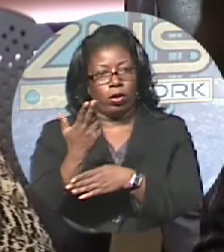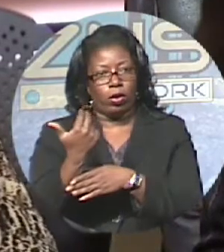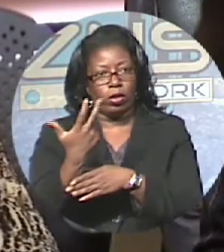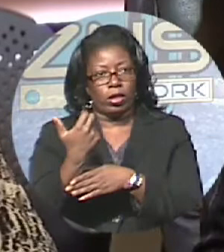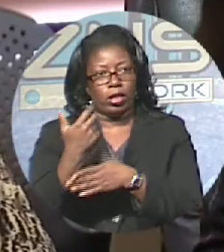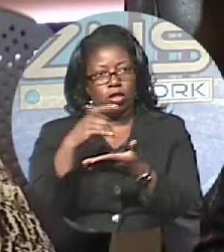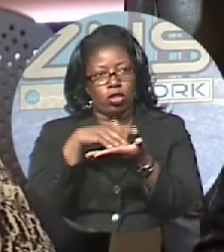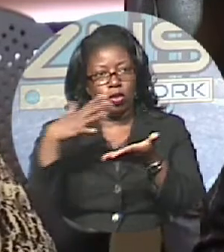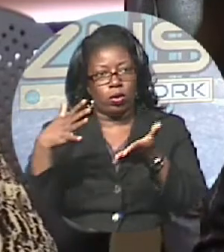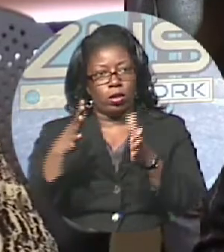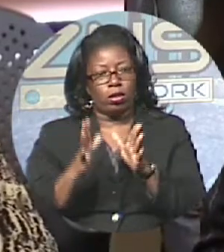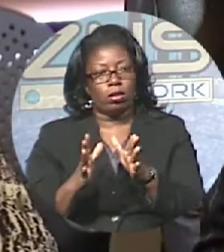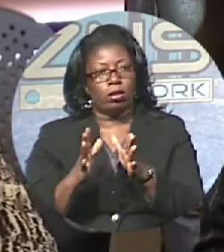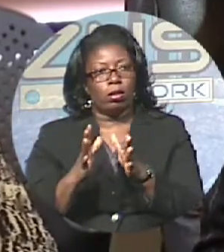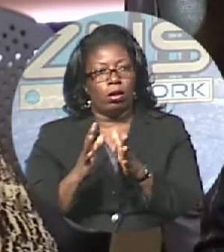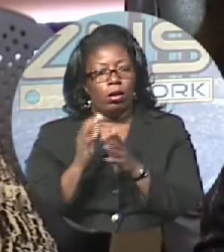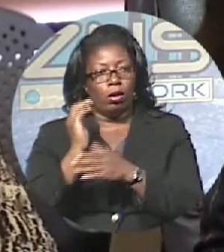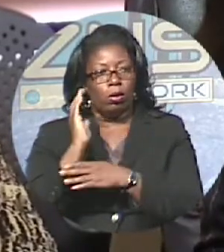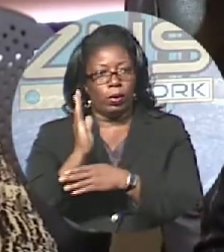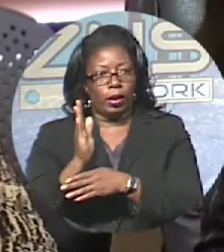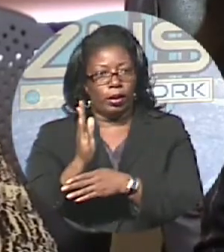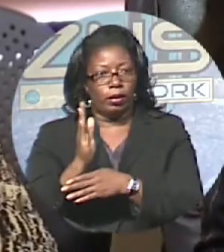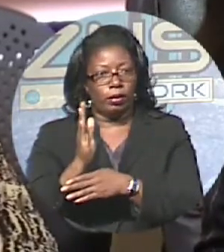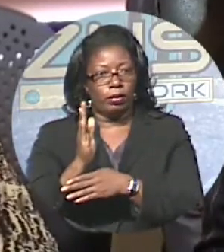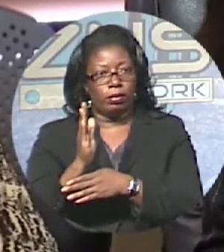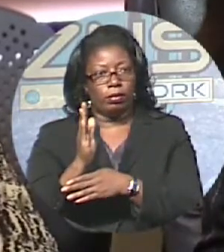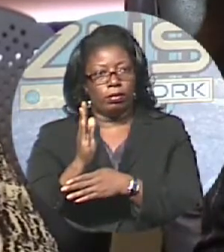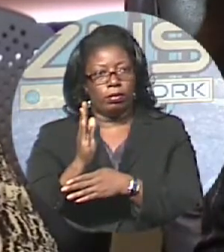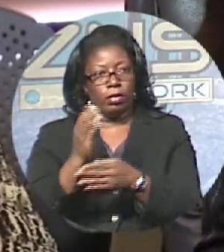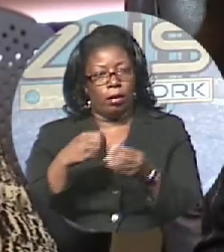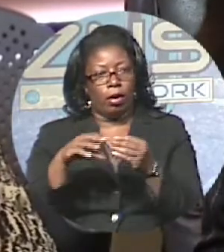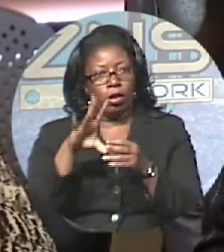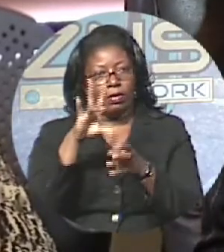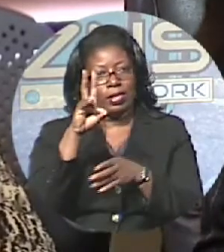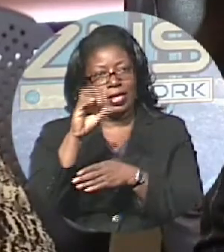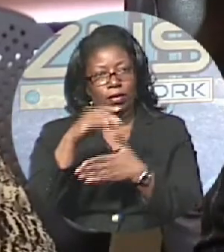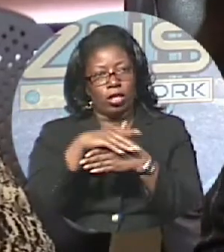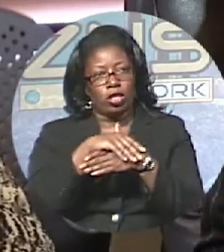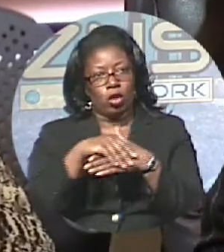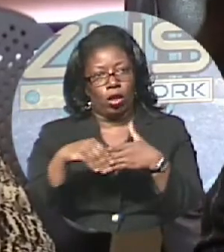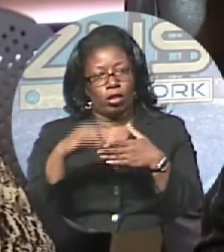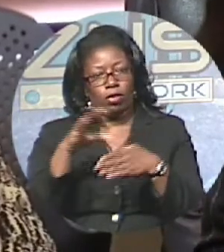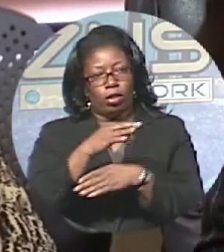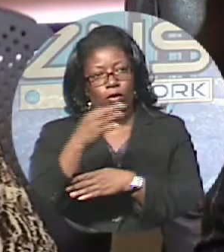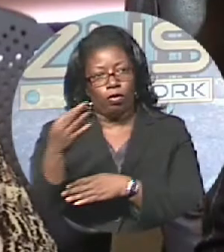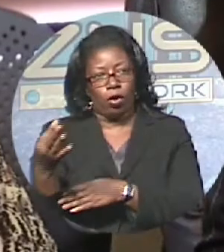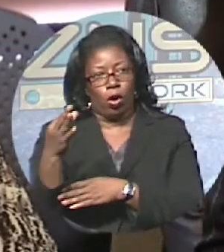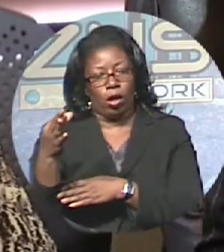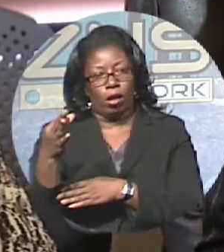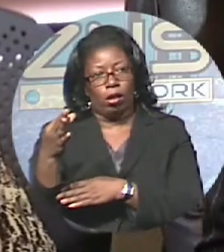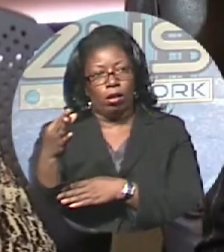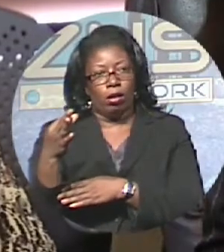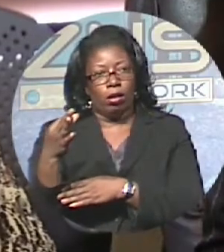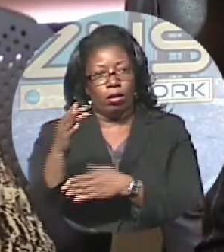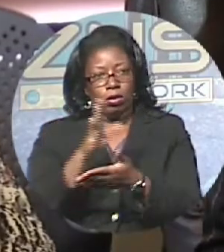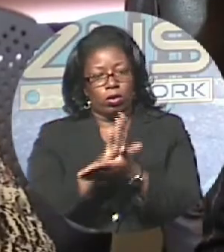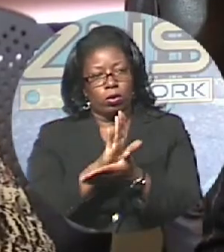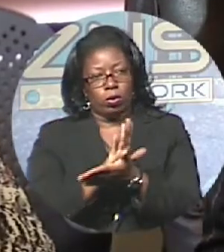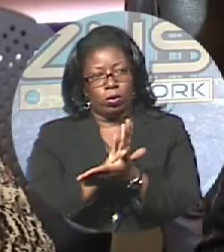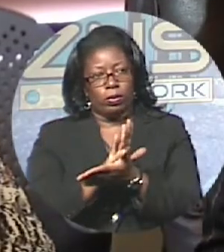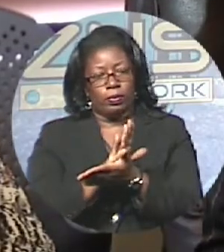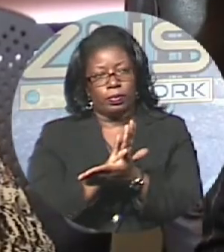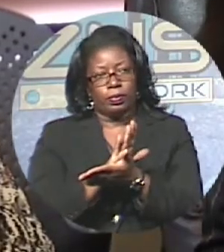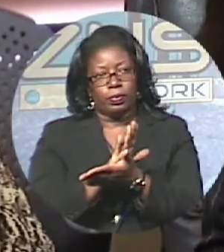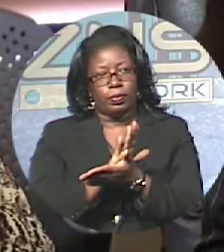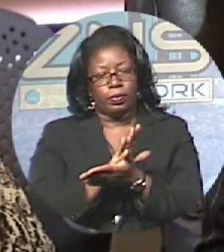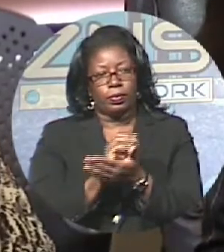students will be impacted to the amount of $70 for the fall semester, and for the spring semester